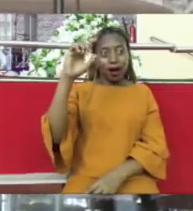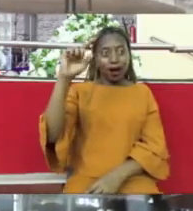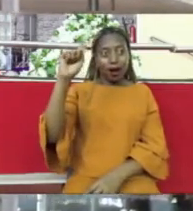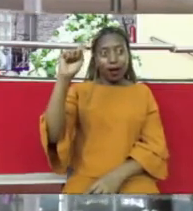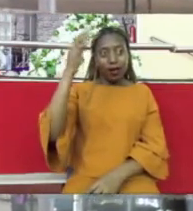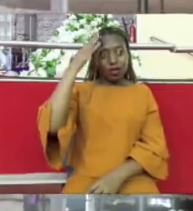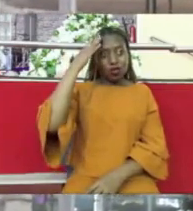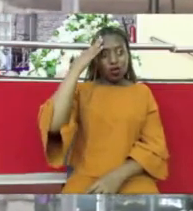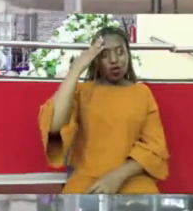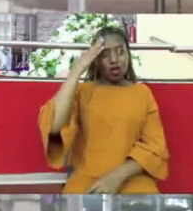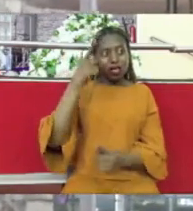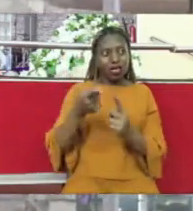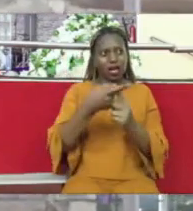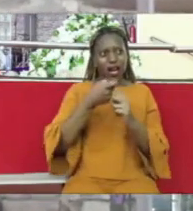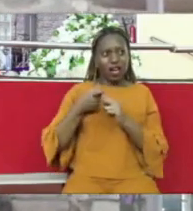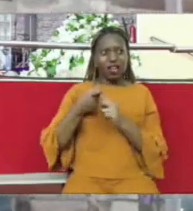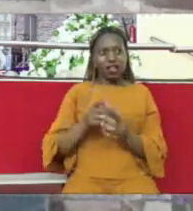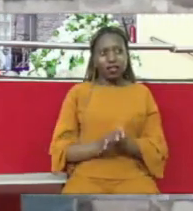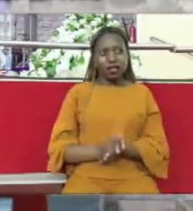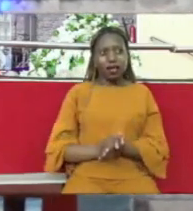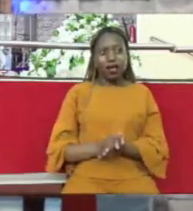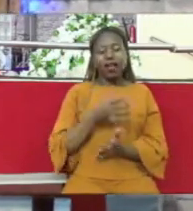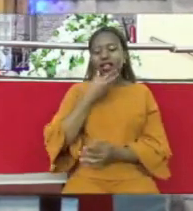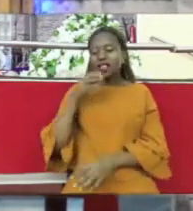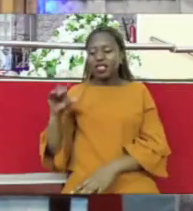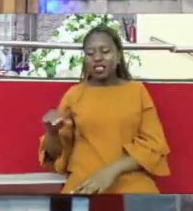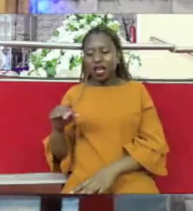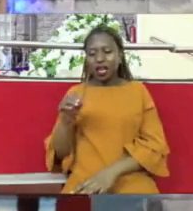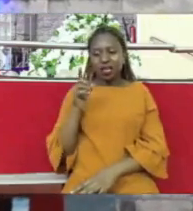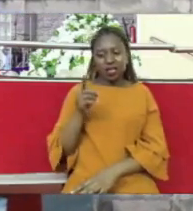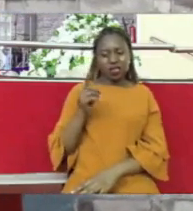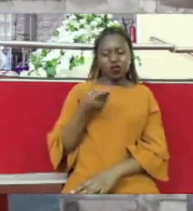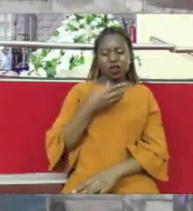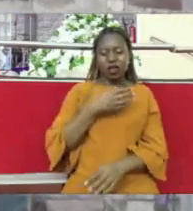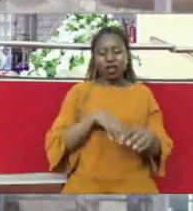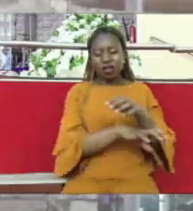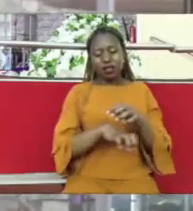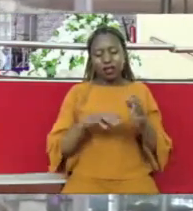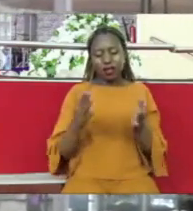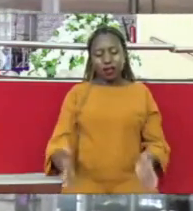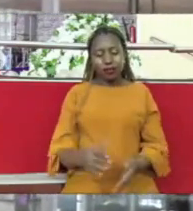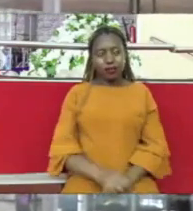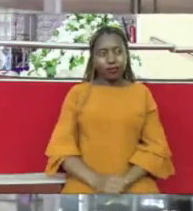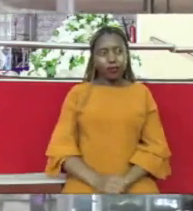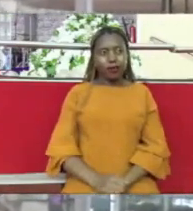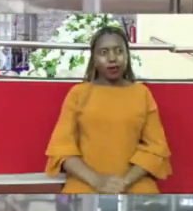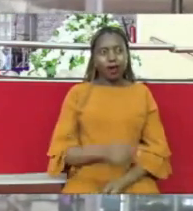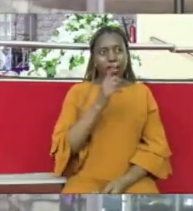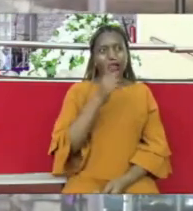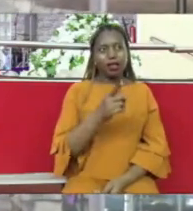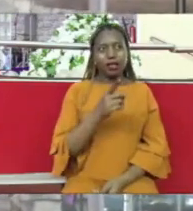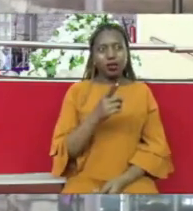nikana kwamba hauna jina. That son of so and so who is a thief. Yule mwana wa fulani ambaye ni mwizi. That son of so and so who is